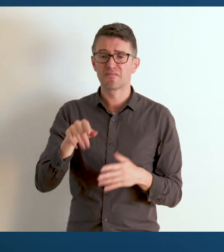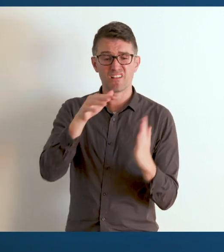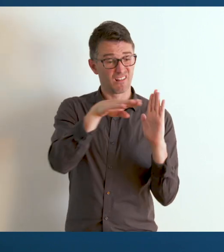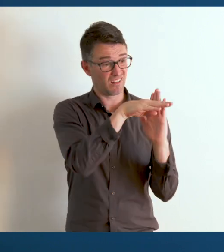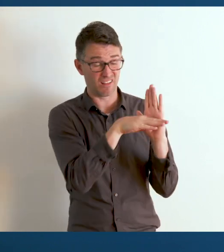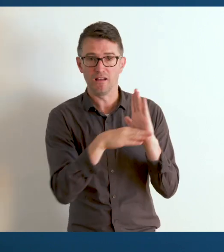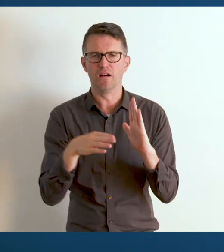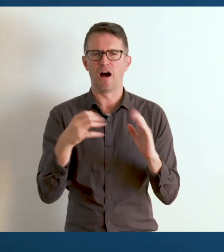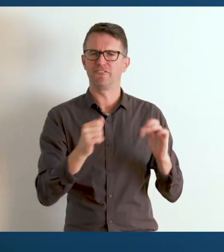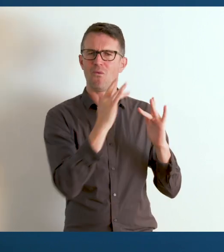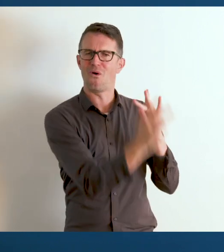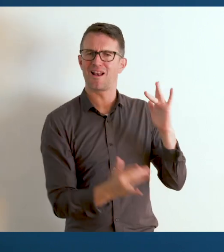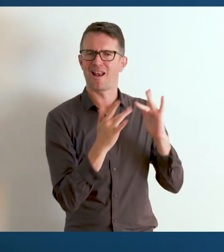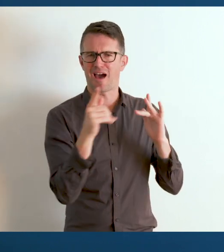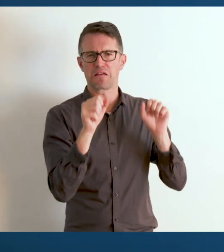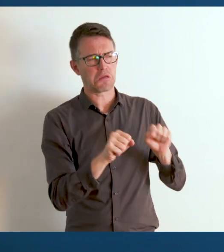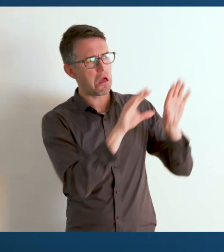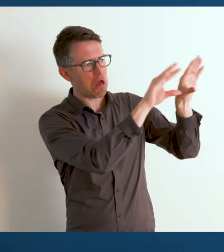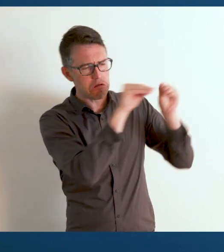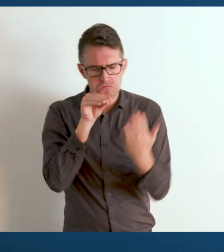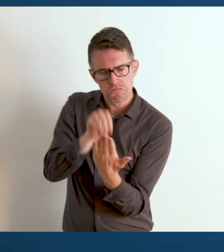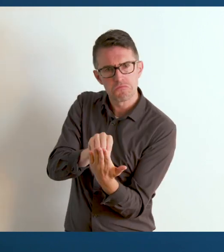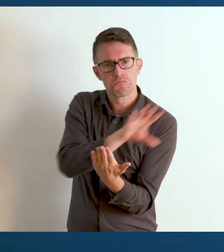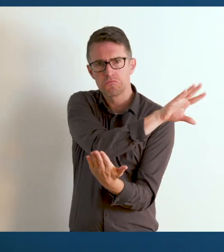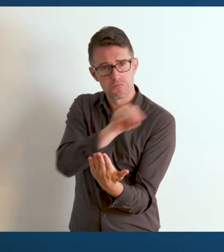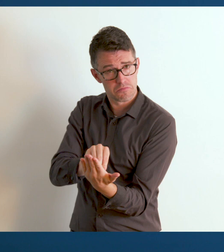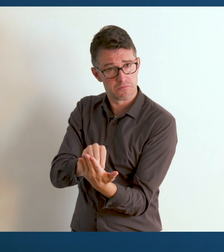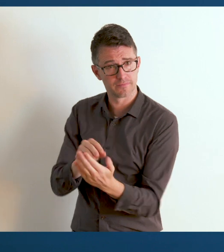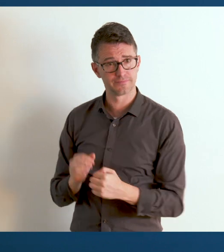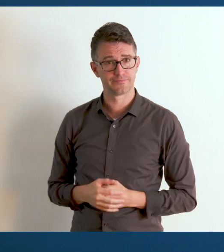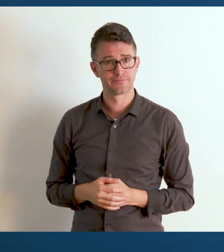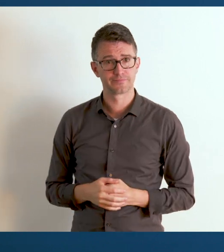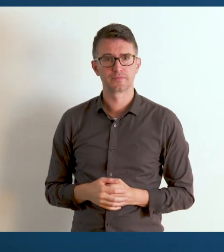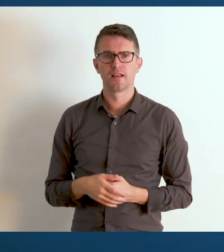they include specific guidelines for the collection of disability data.